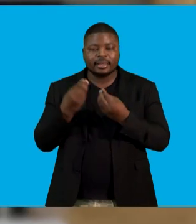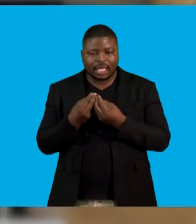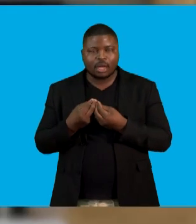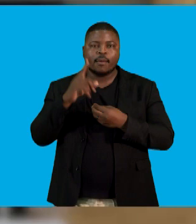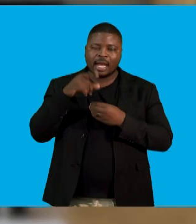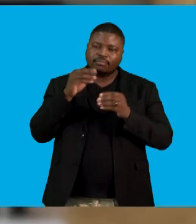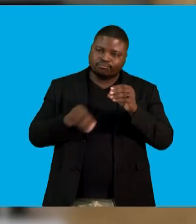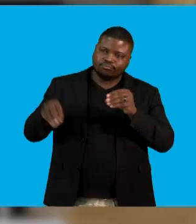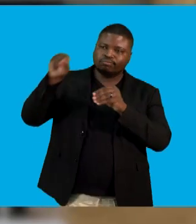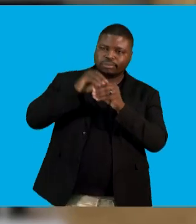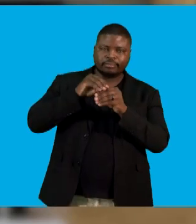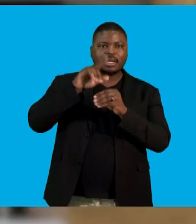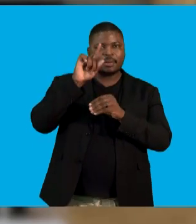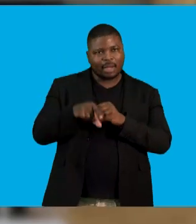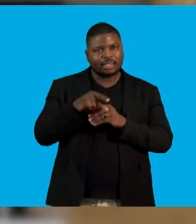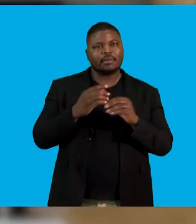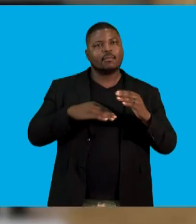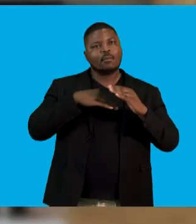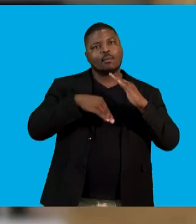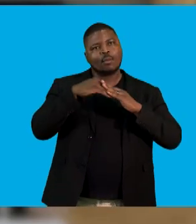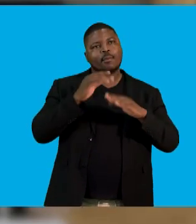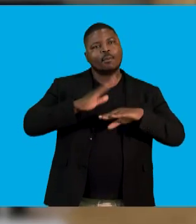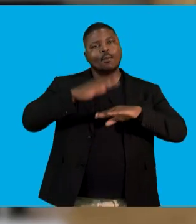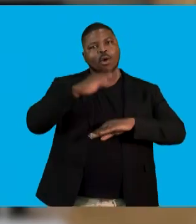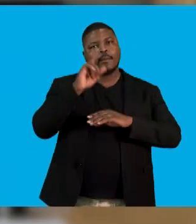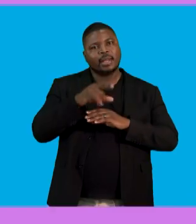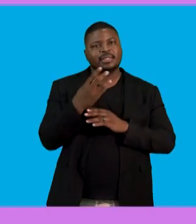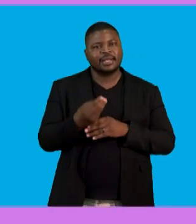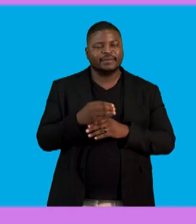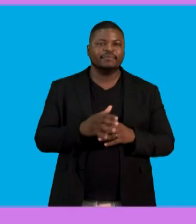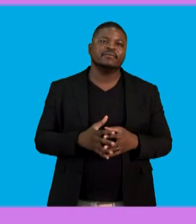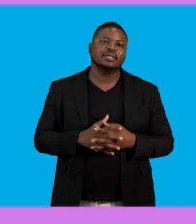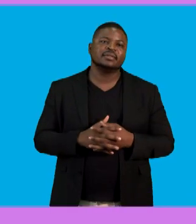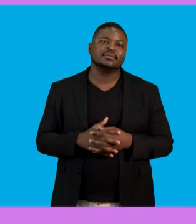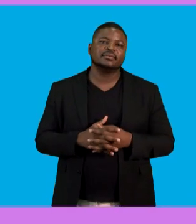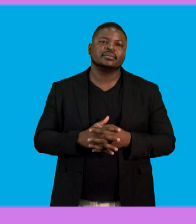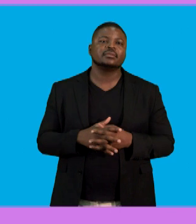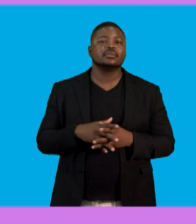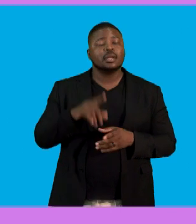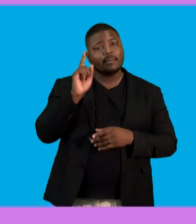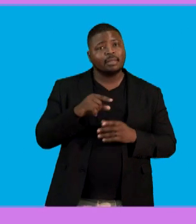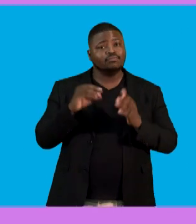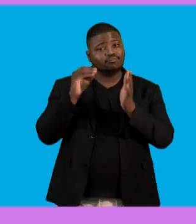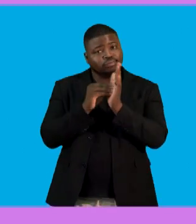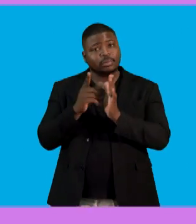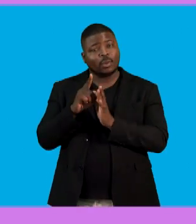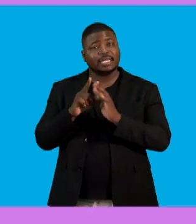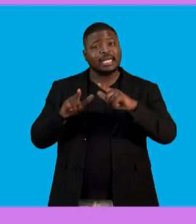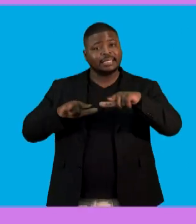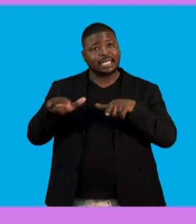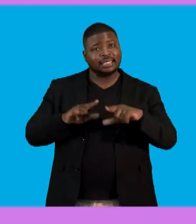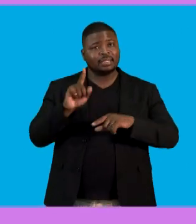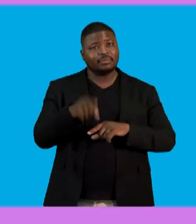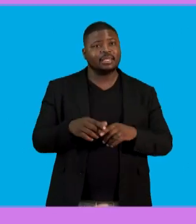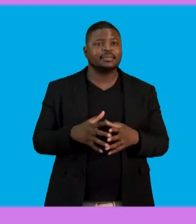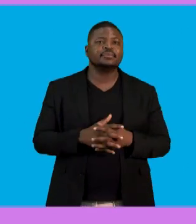material than be short. So we need 27 what? Tiles. You must write that it's tiles. You need 27 tiles along